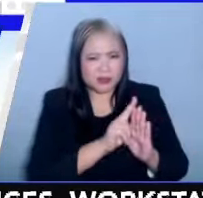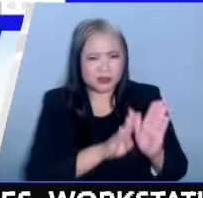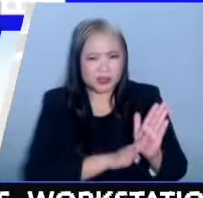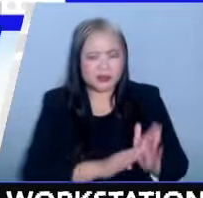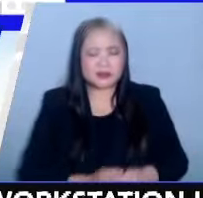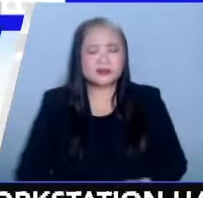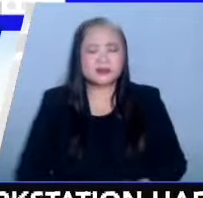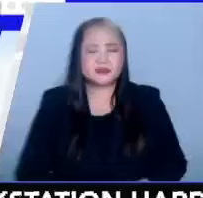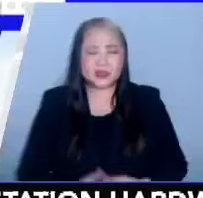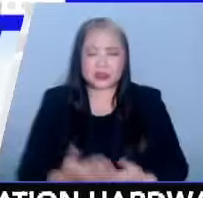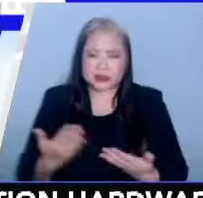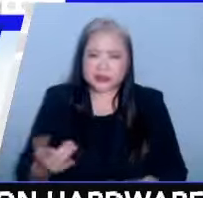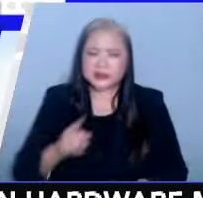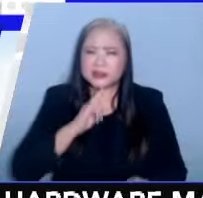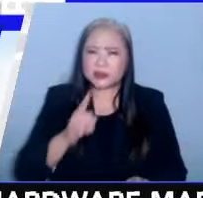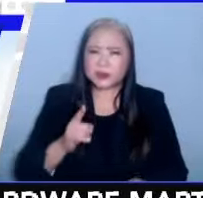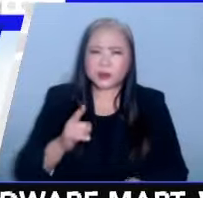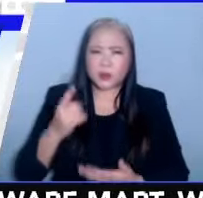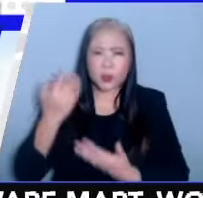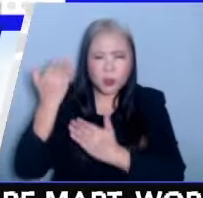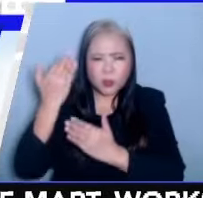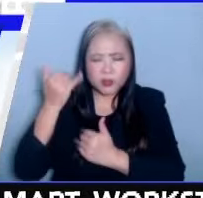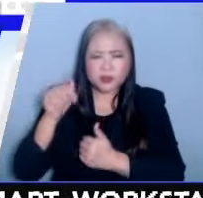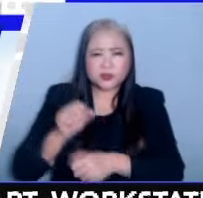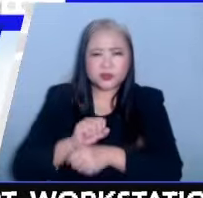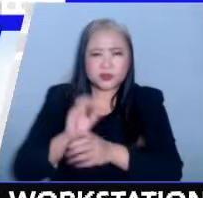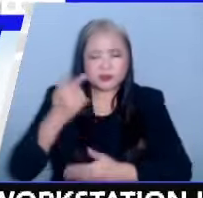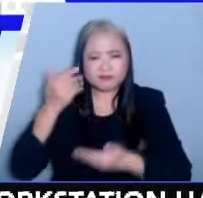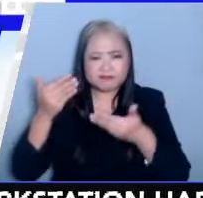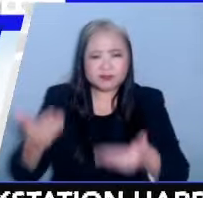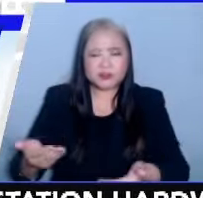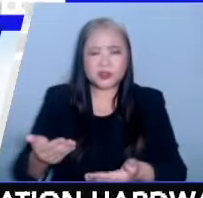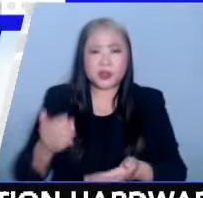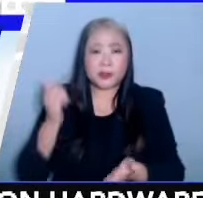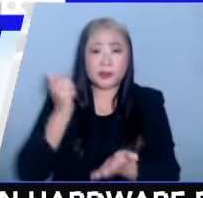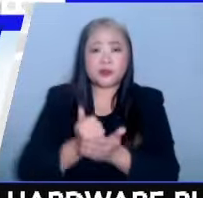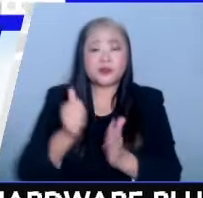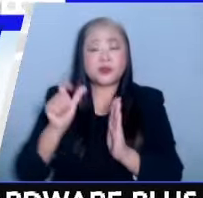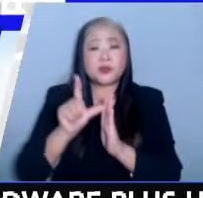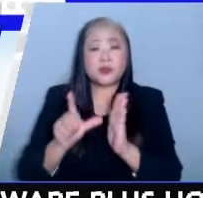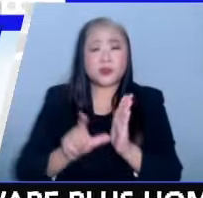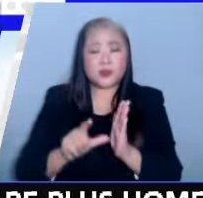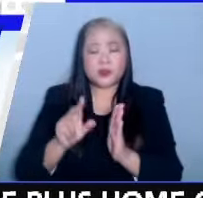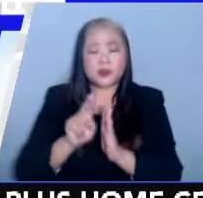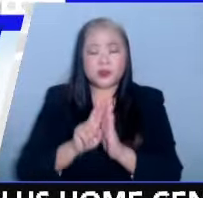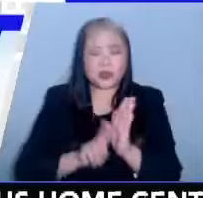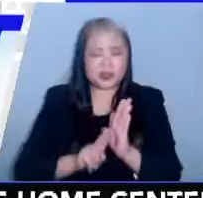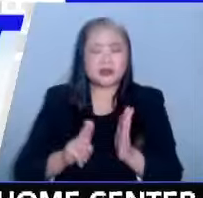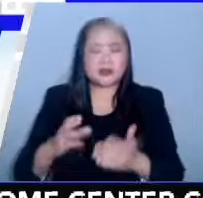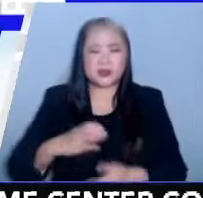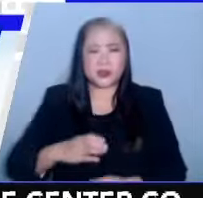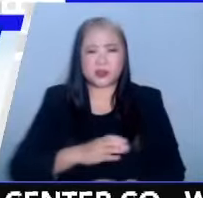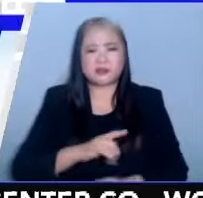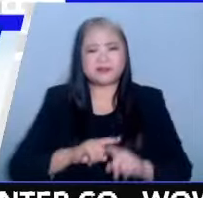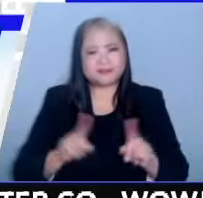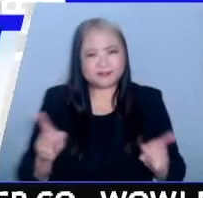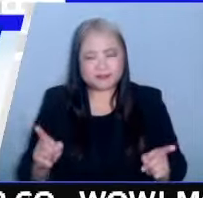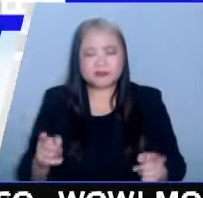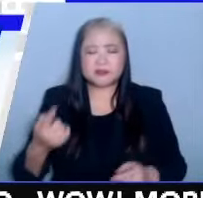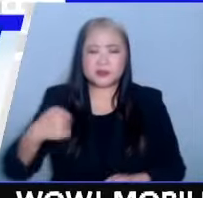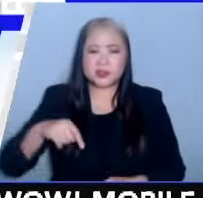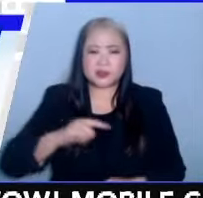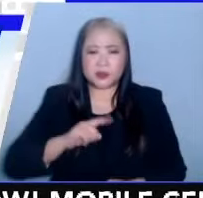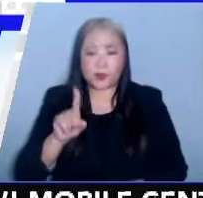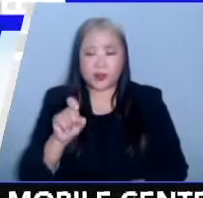talaga is to is to push for the approval of the legislated wayside in Congress unfortunately yung sa amin po Ano Iyung Php150